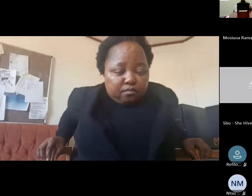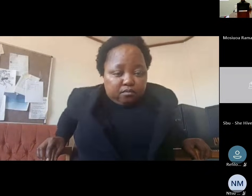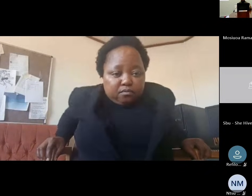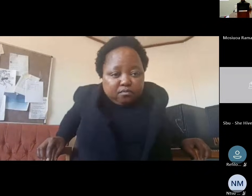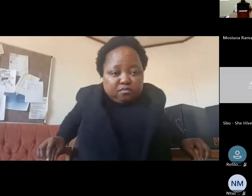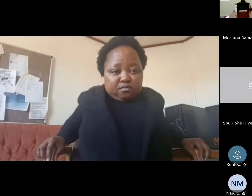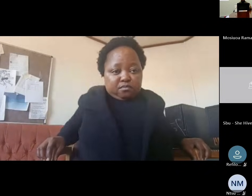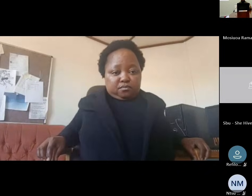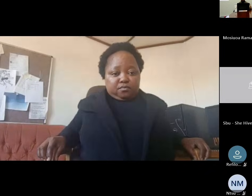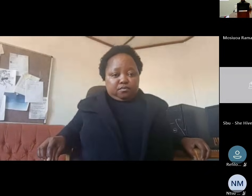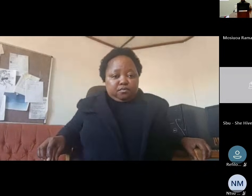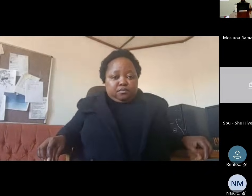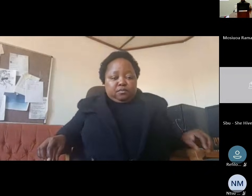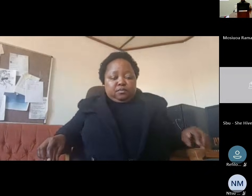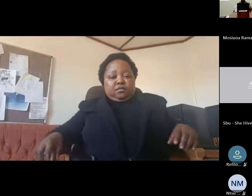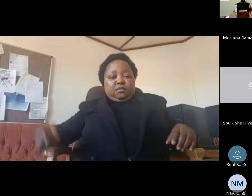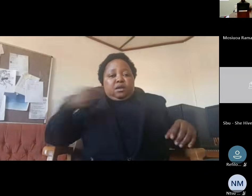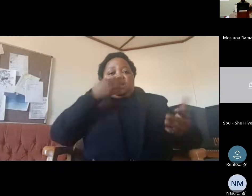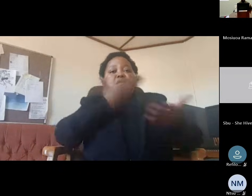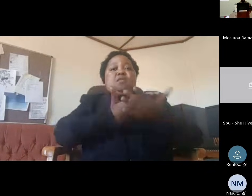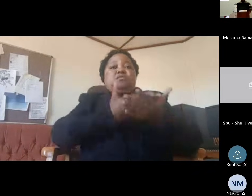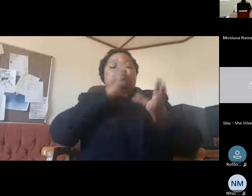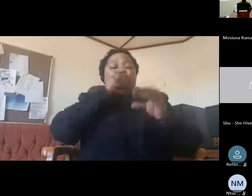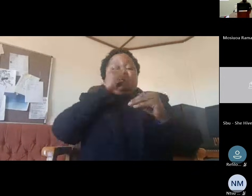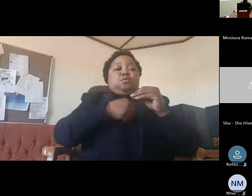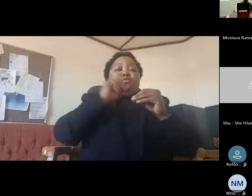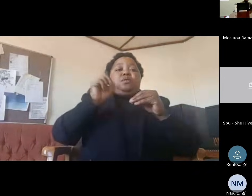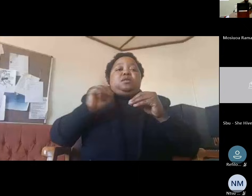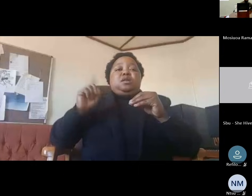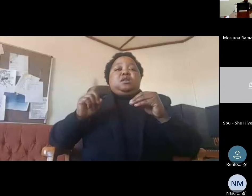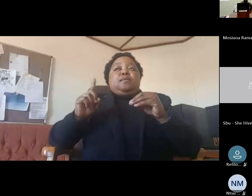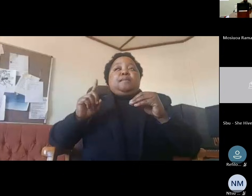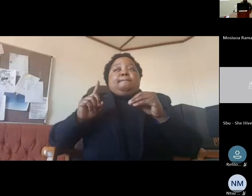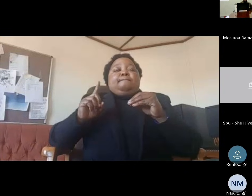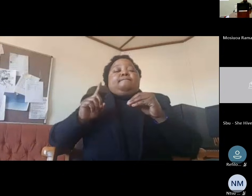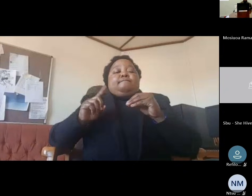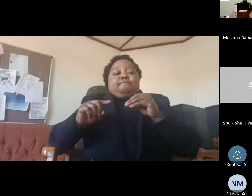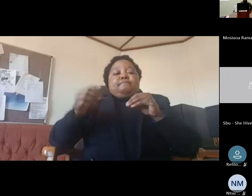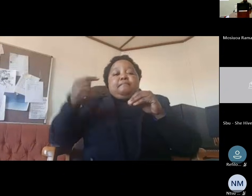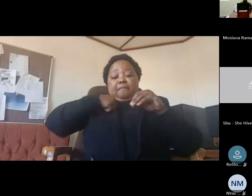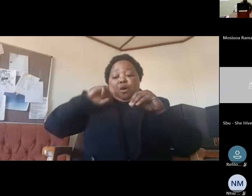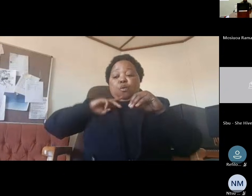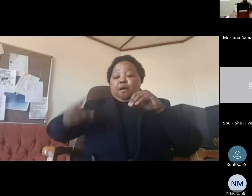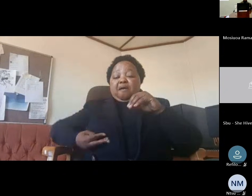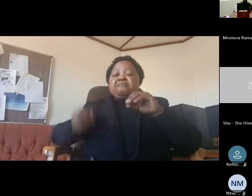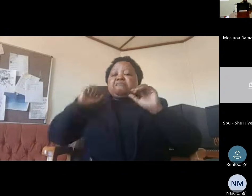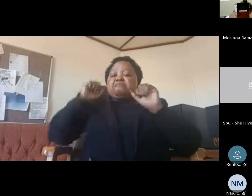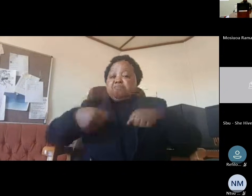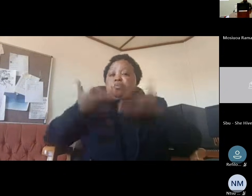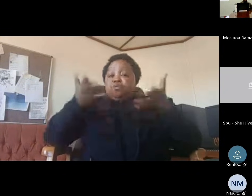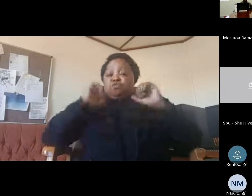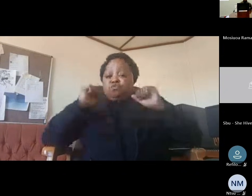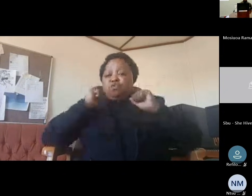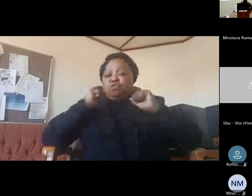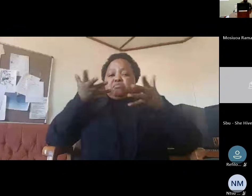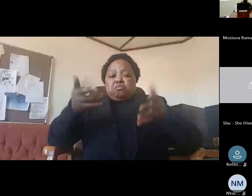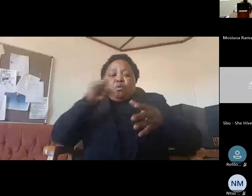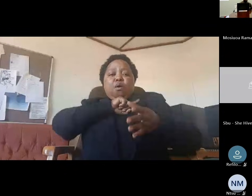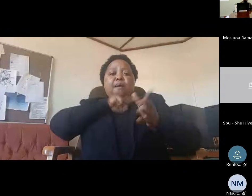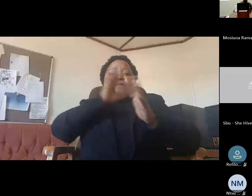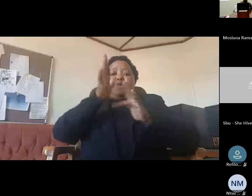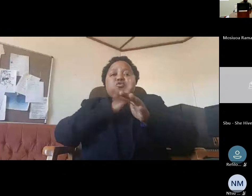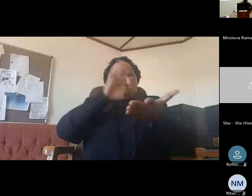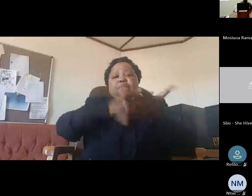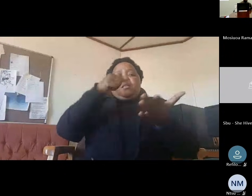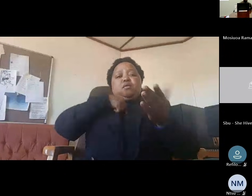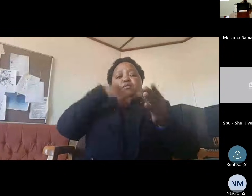the thorough induction by my mother-in-law. And well, being a modern